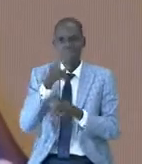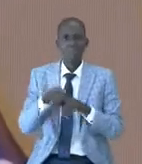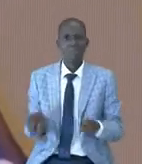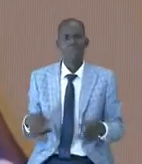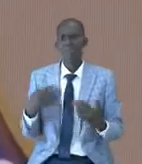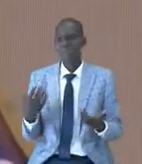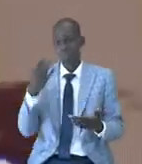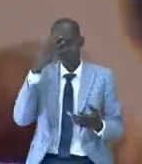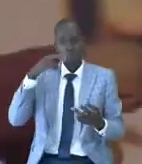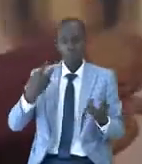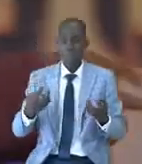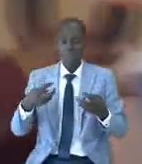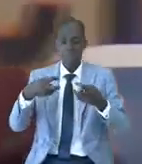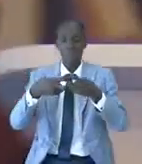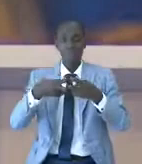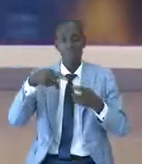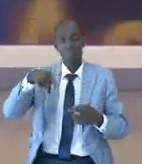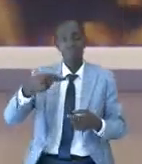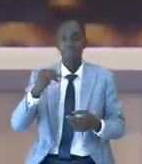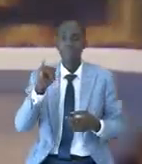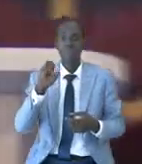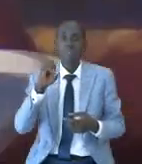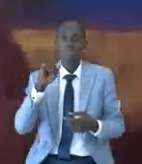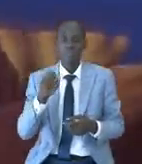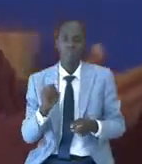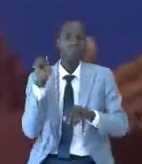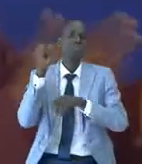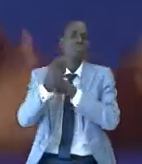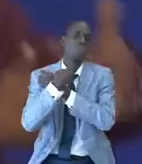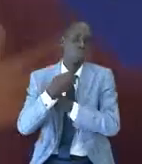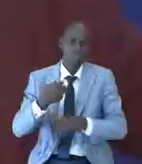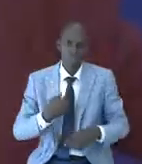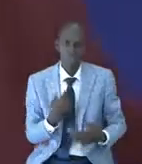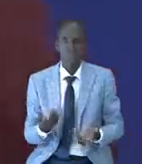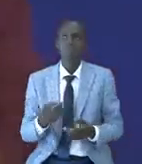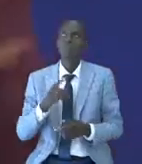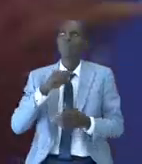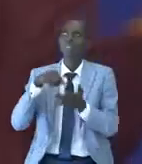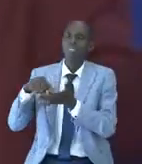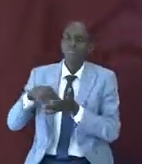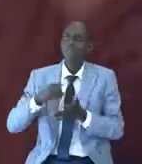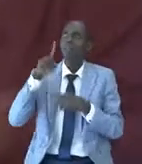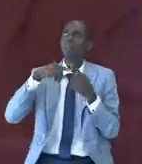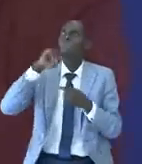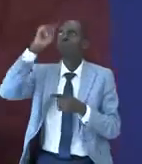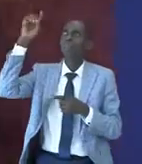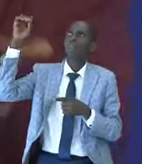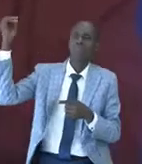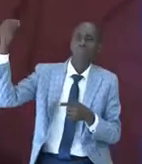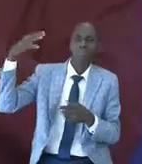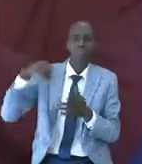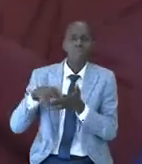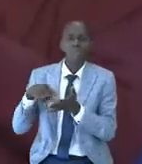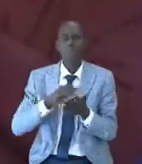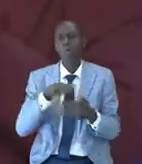Physics conquered you. How the light will shine and then the rays and this and that and the refraction, reflection. I don't understand. They